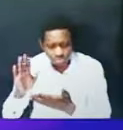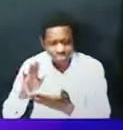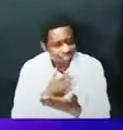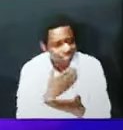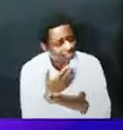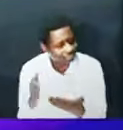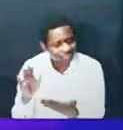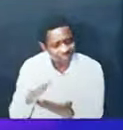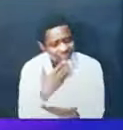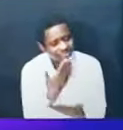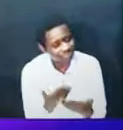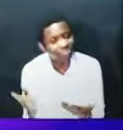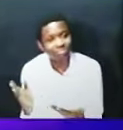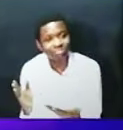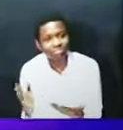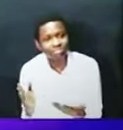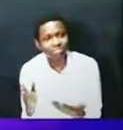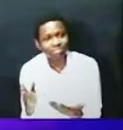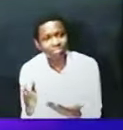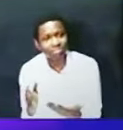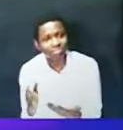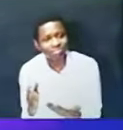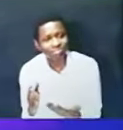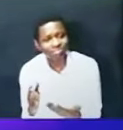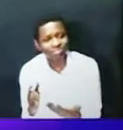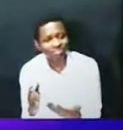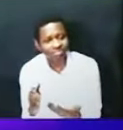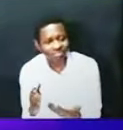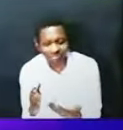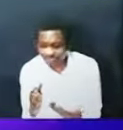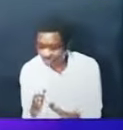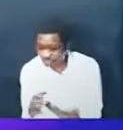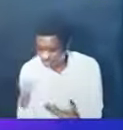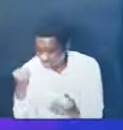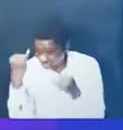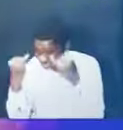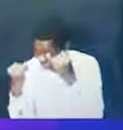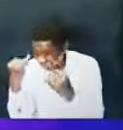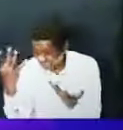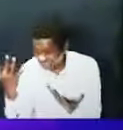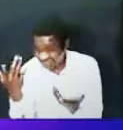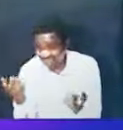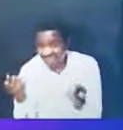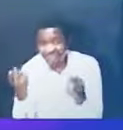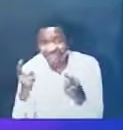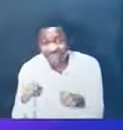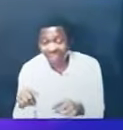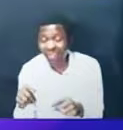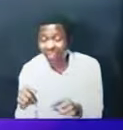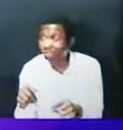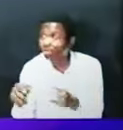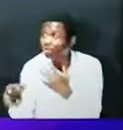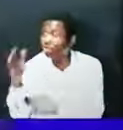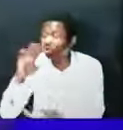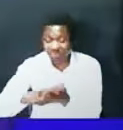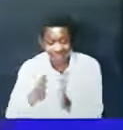singing. Can you imagine how joyful God was when Israel finally produced the